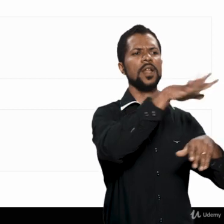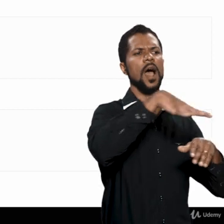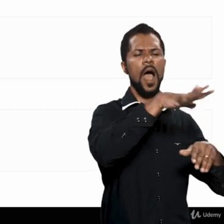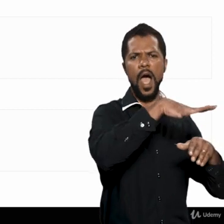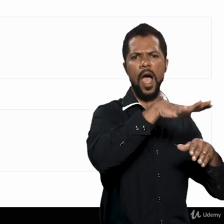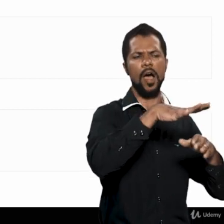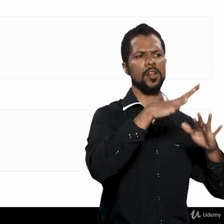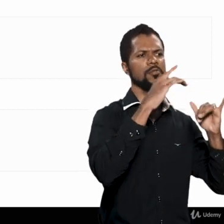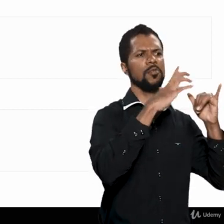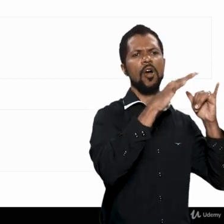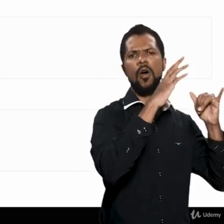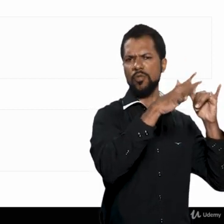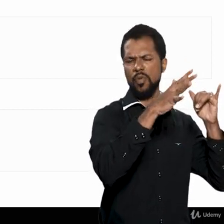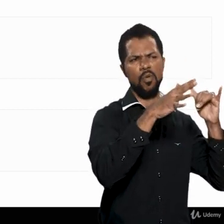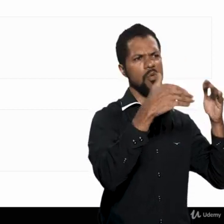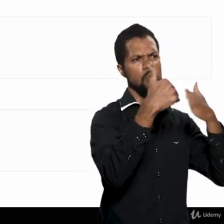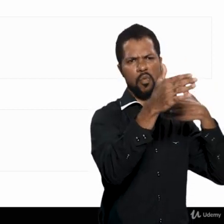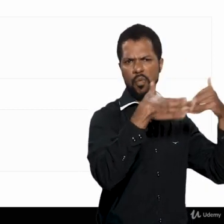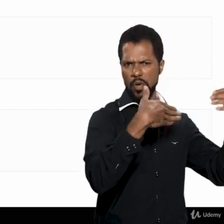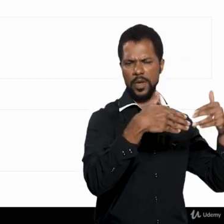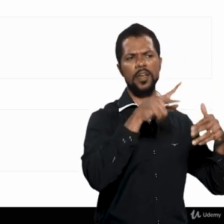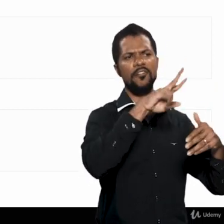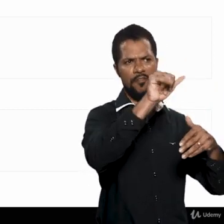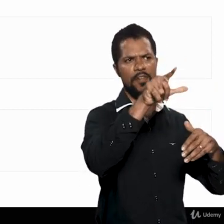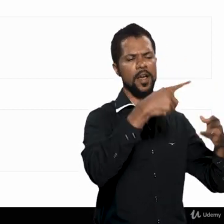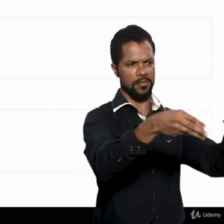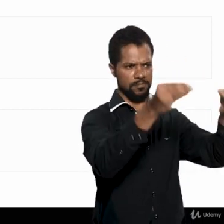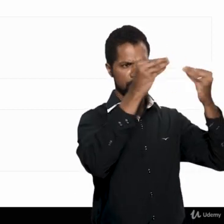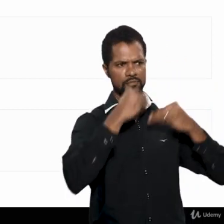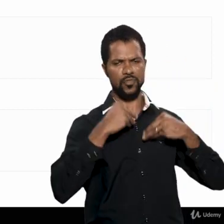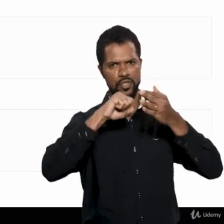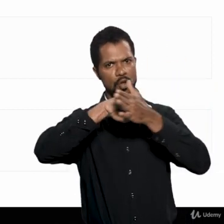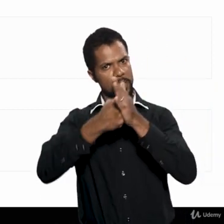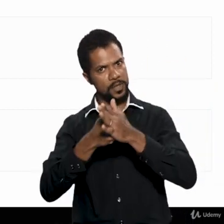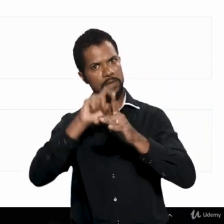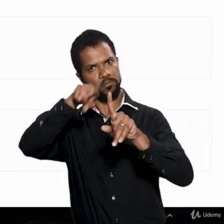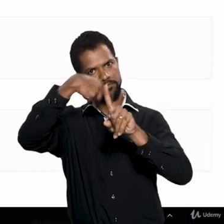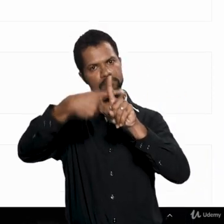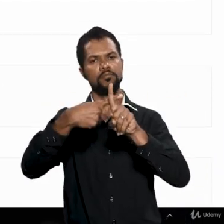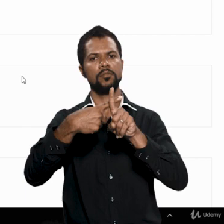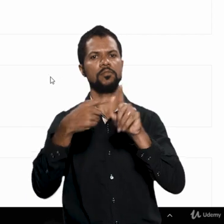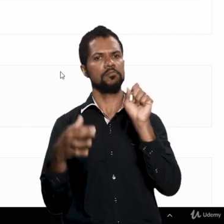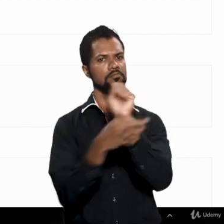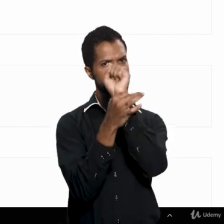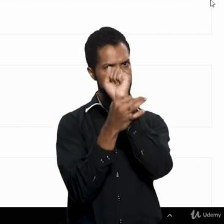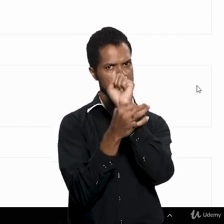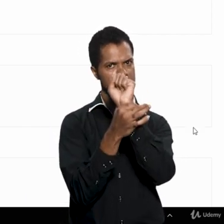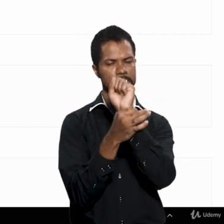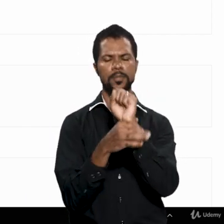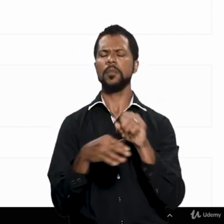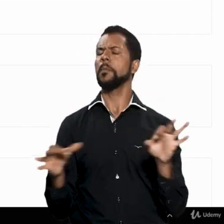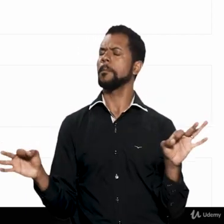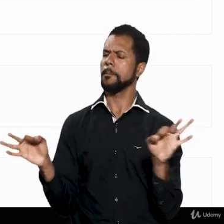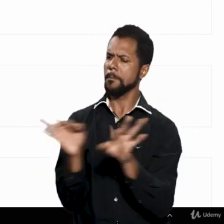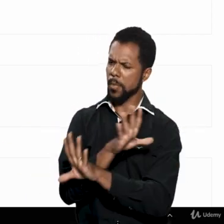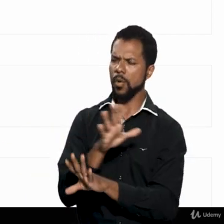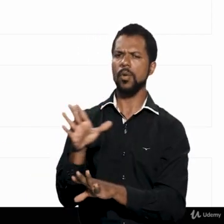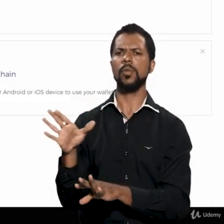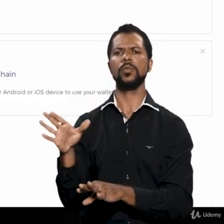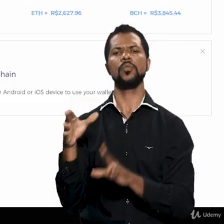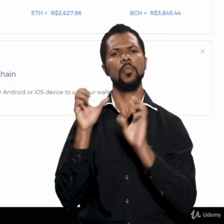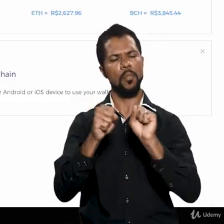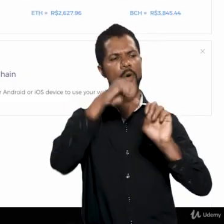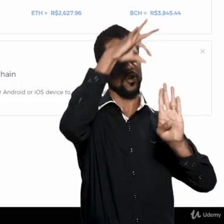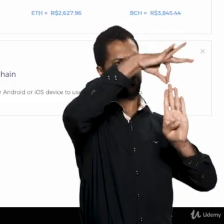be blocked, okay? This is an extra security, and that is it. We are already enabled to receive